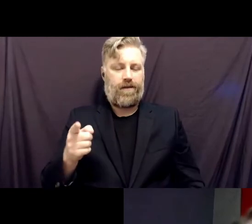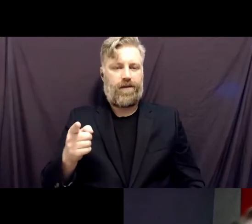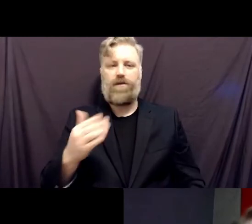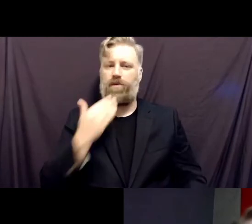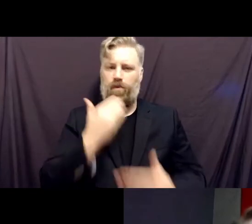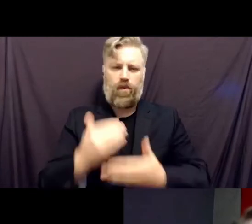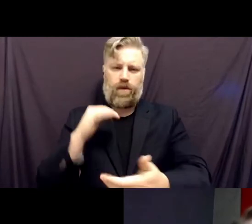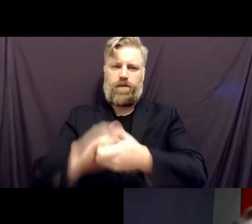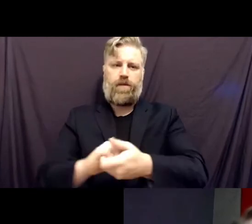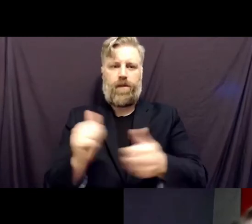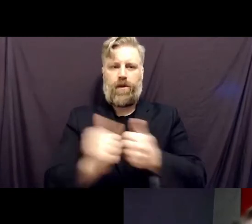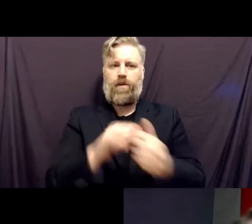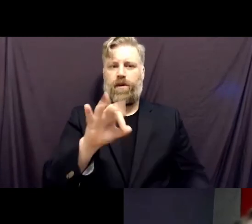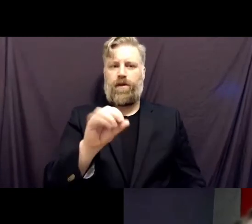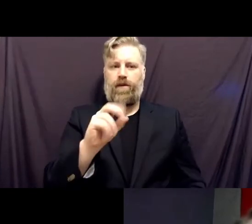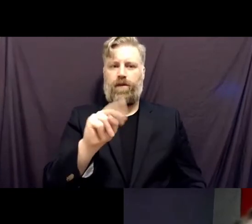partnership with